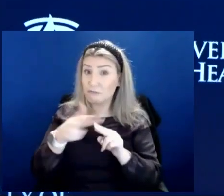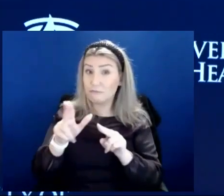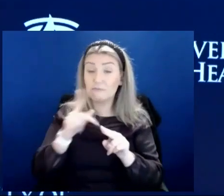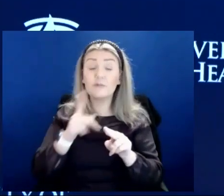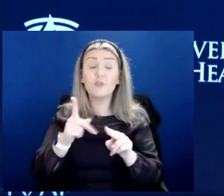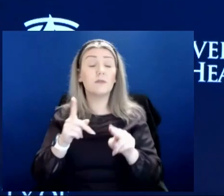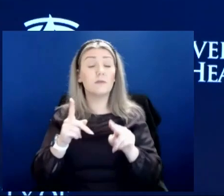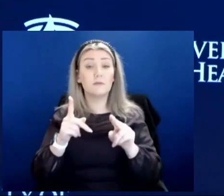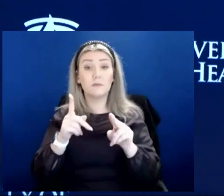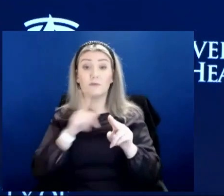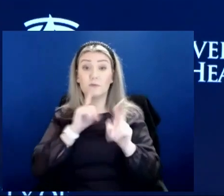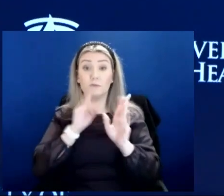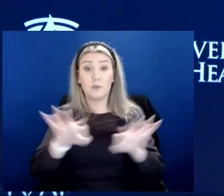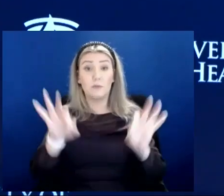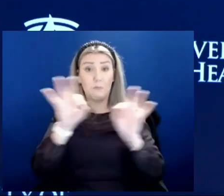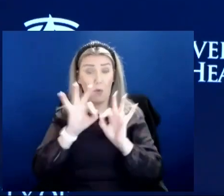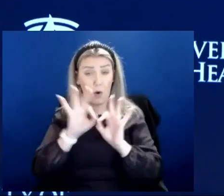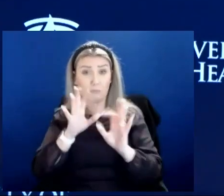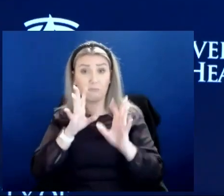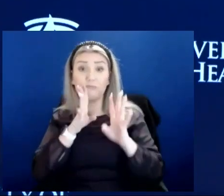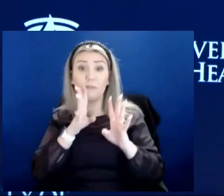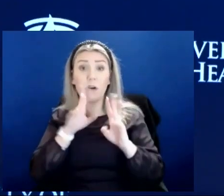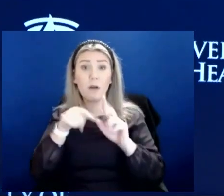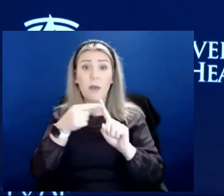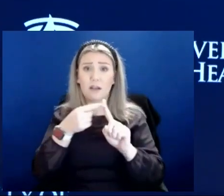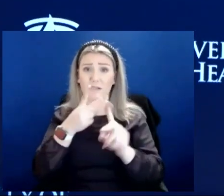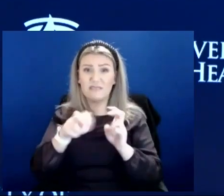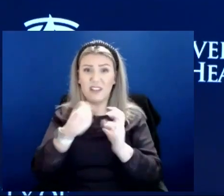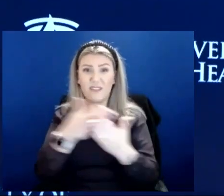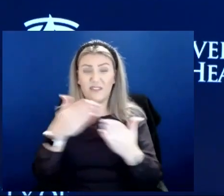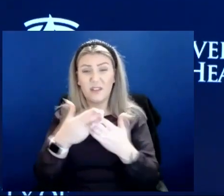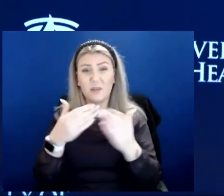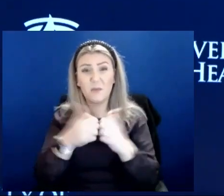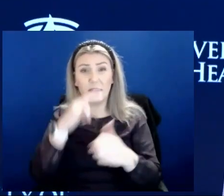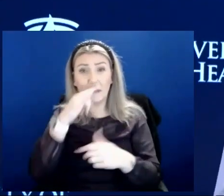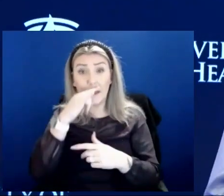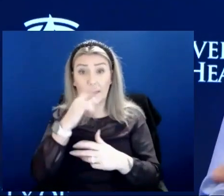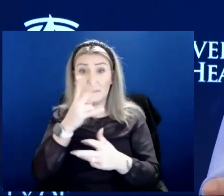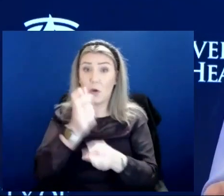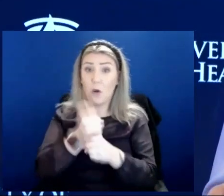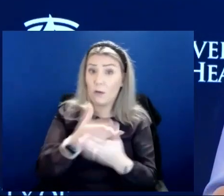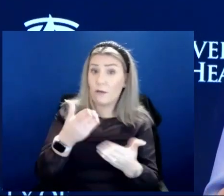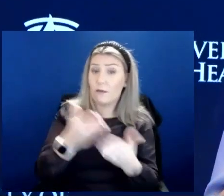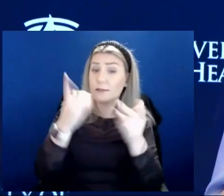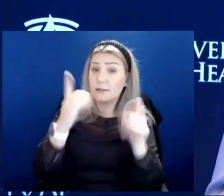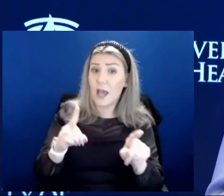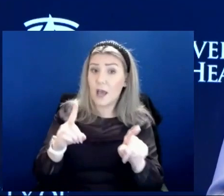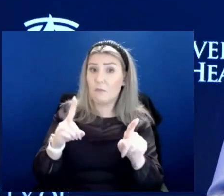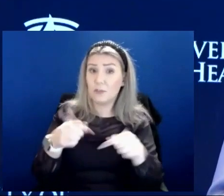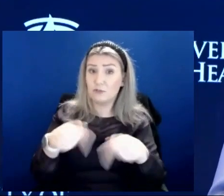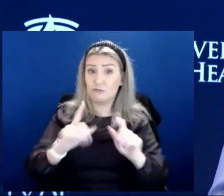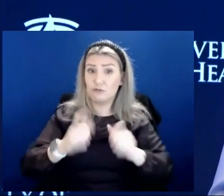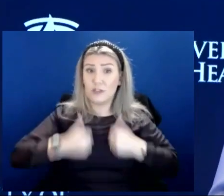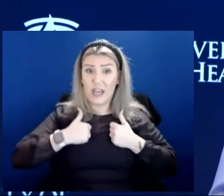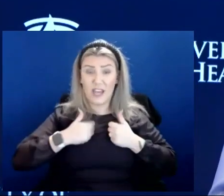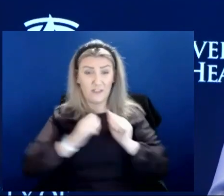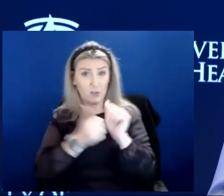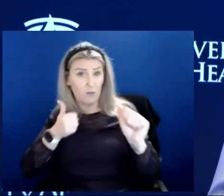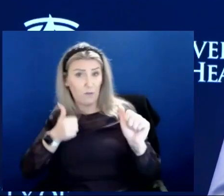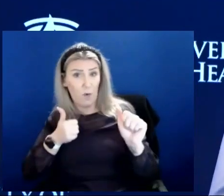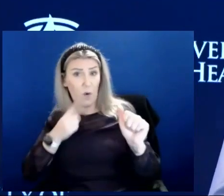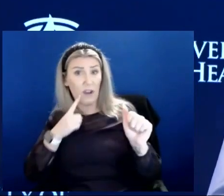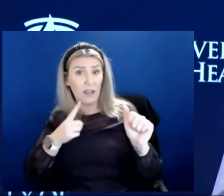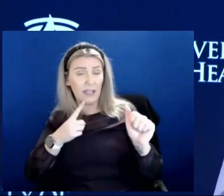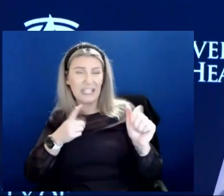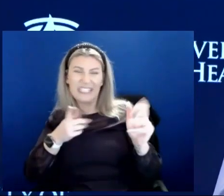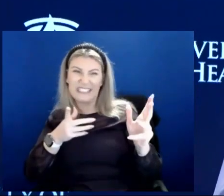talk about hard things with kids. Hard things happen. It's part of life. And to avoid those things, I think, sends the wrong message.